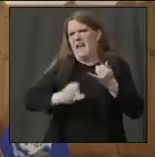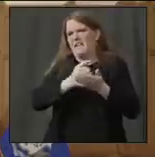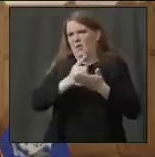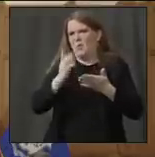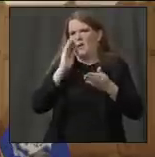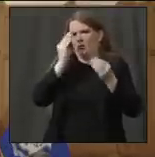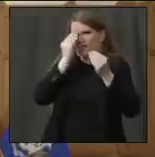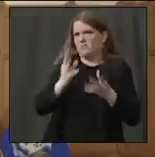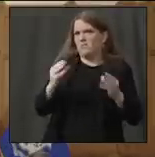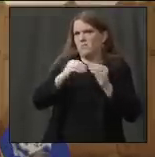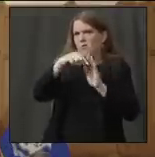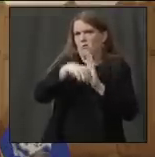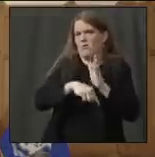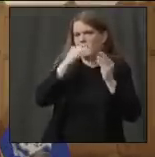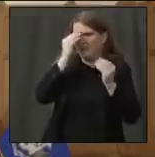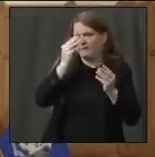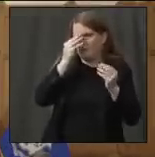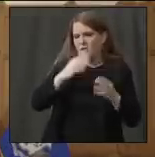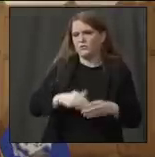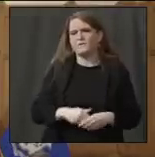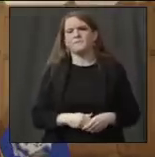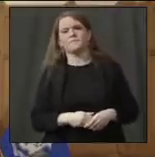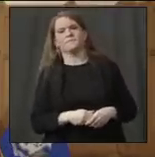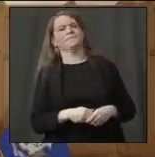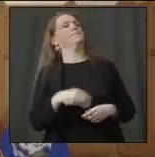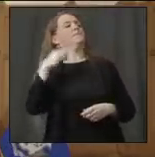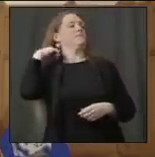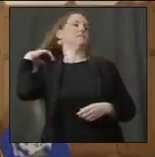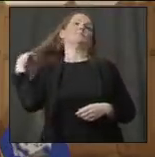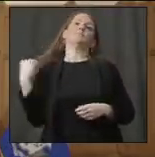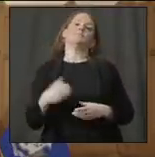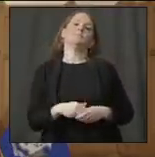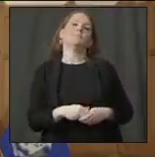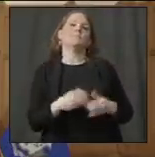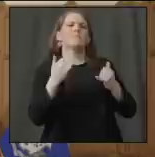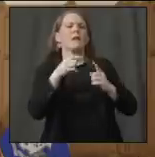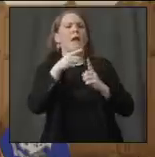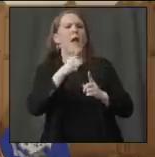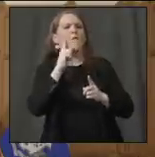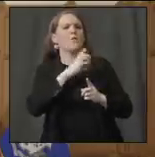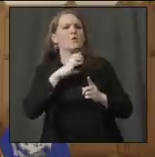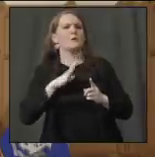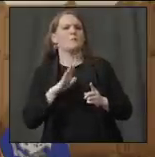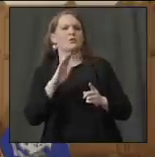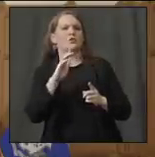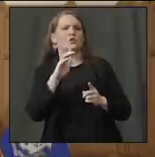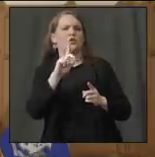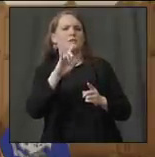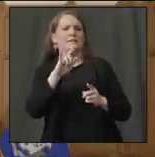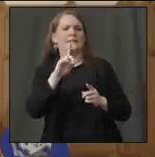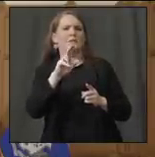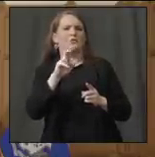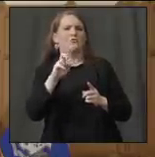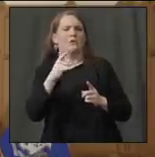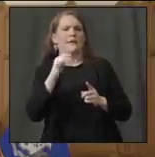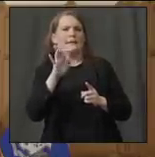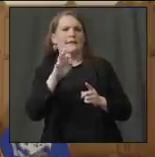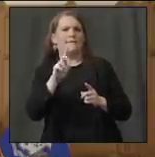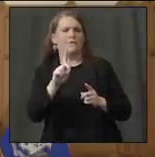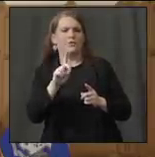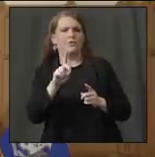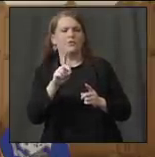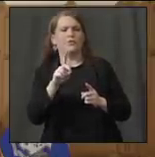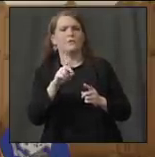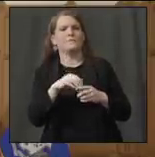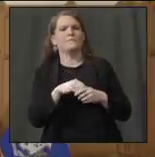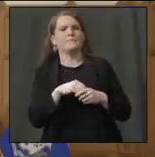Okay, and then the Commissioner Gift, you said the EBT